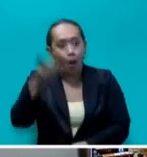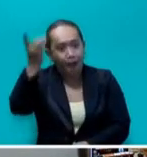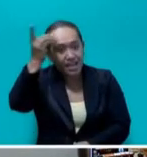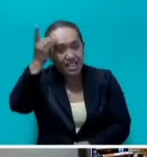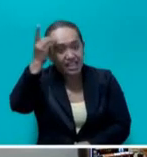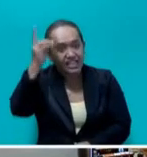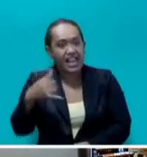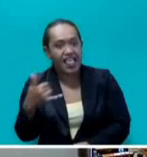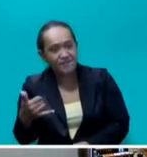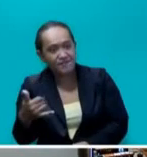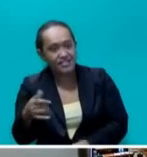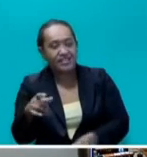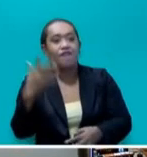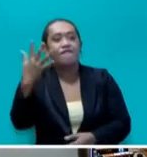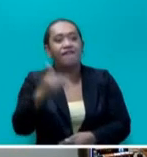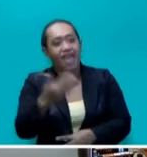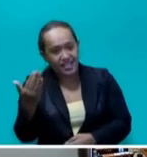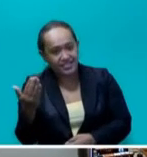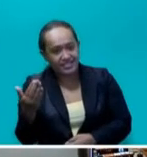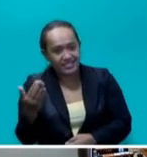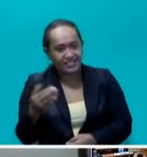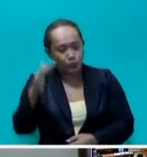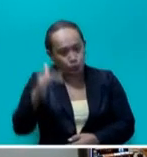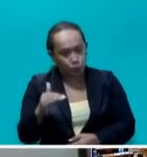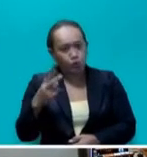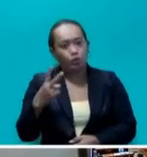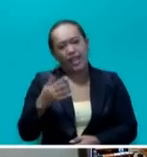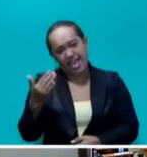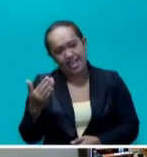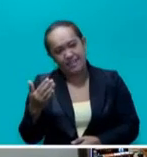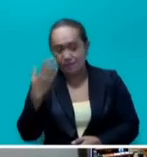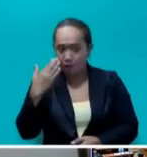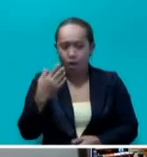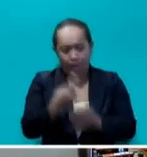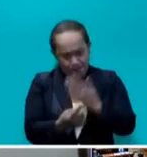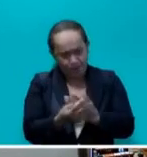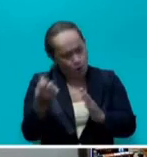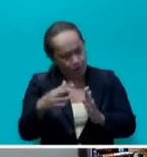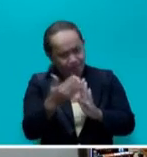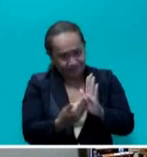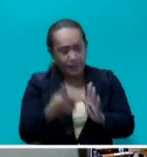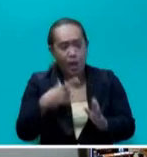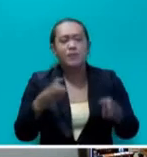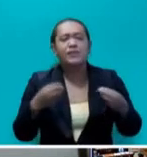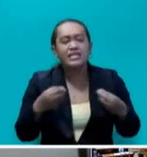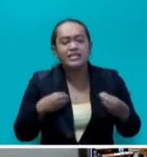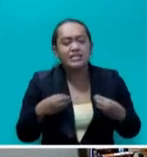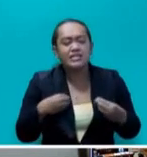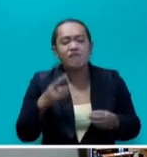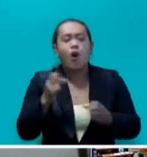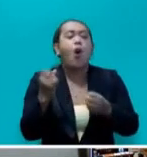from 5 days to 2 days during the COVID-19 period. These were measures taken to help businesses and employers cope with the